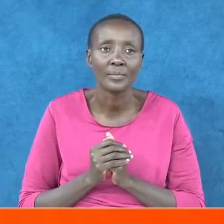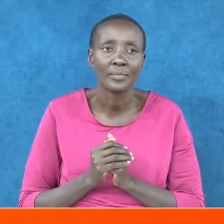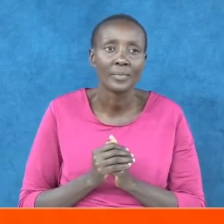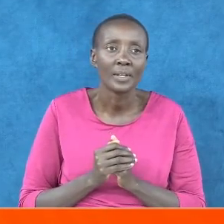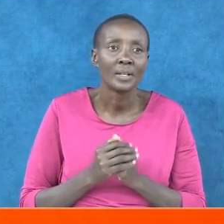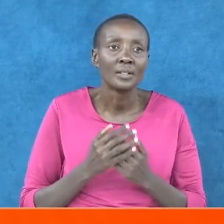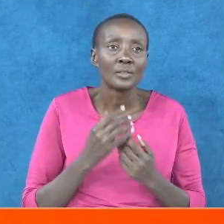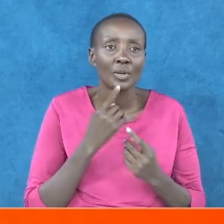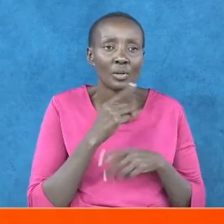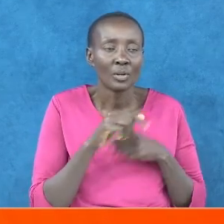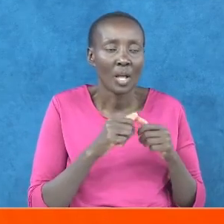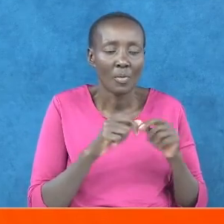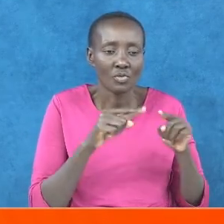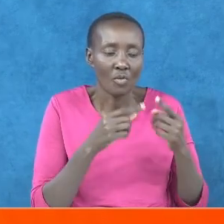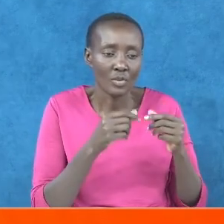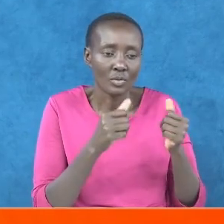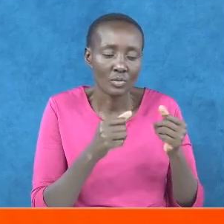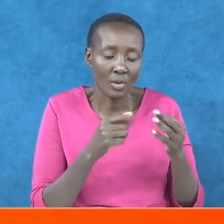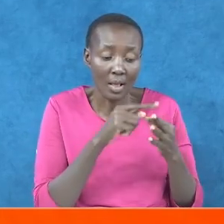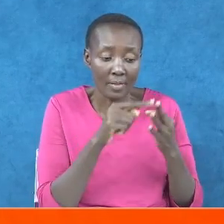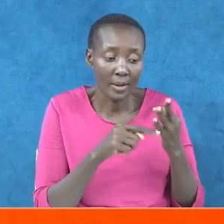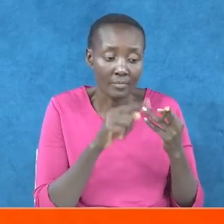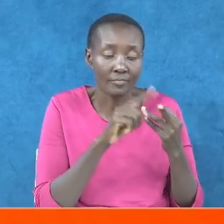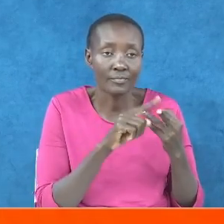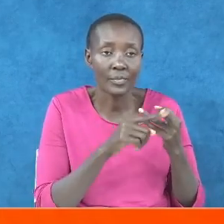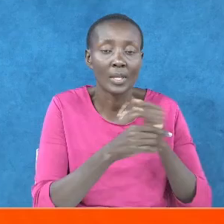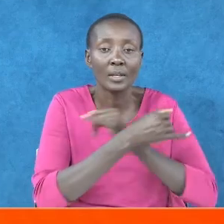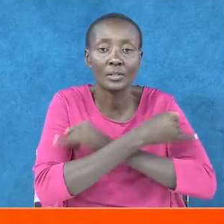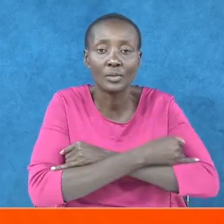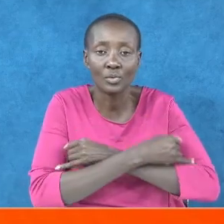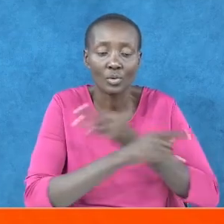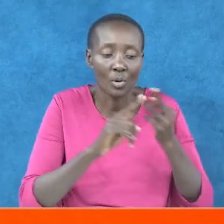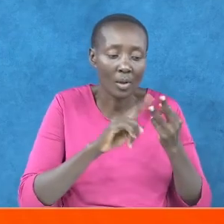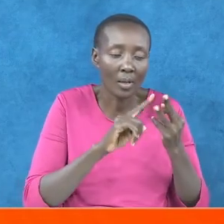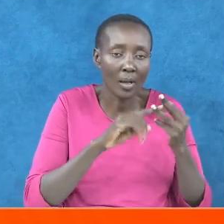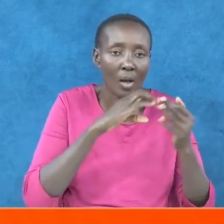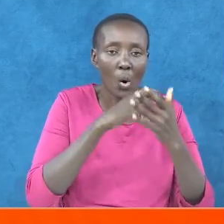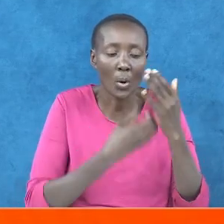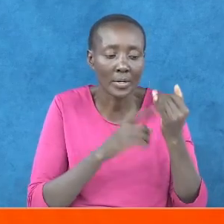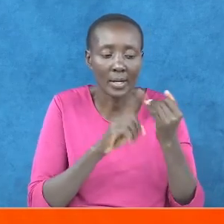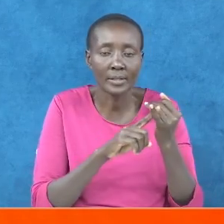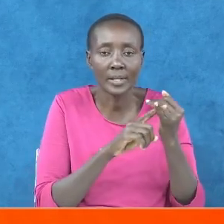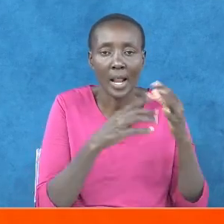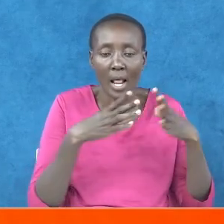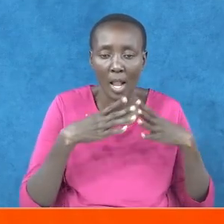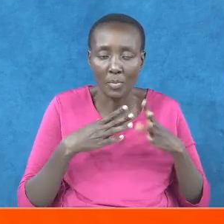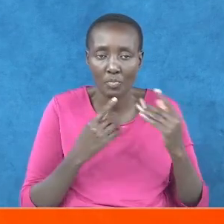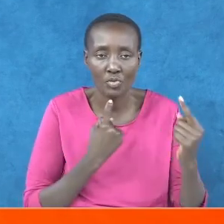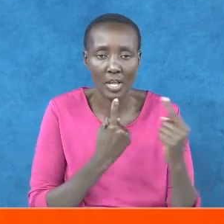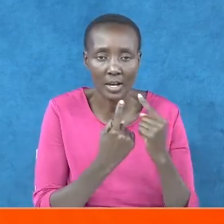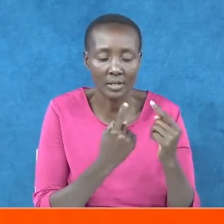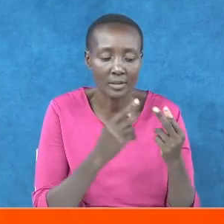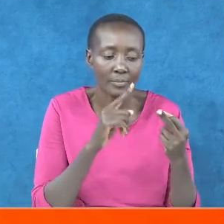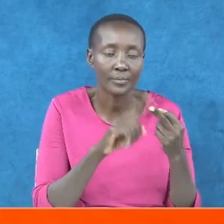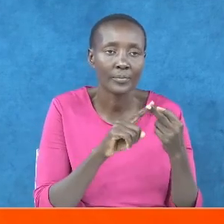conflict resolution in 3 settings: institutionally, as you've mentioned, then contractually, and then interpersonally. Right. So institutionally, it is